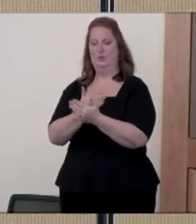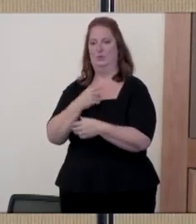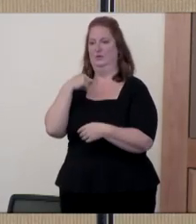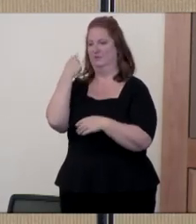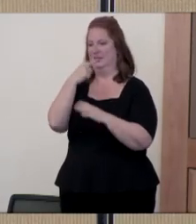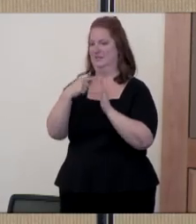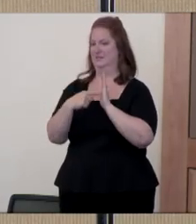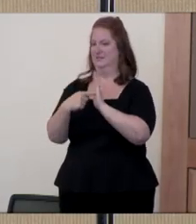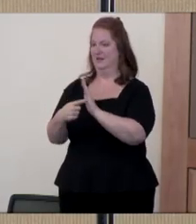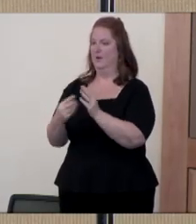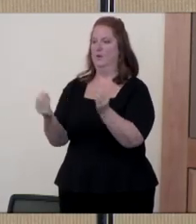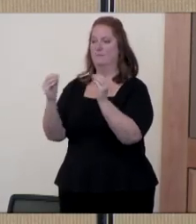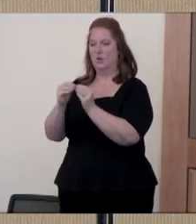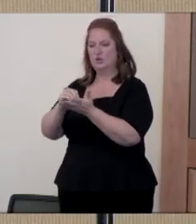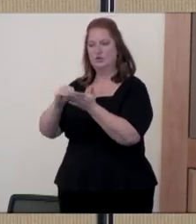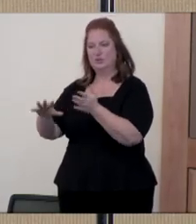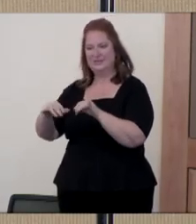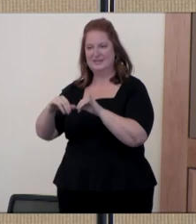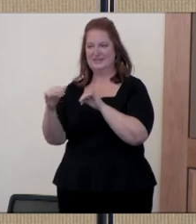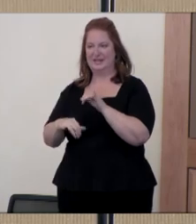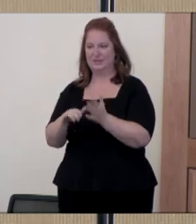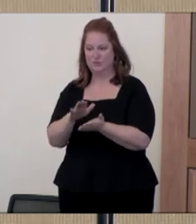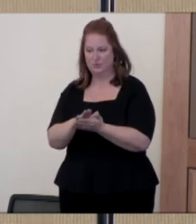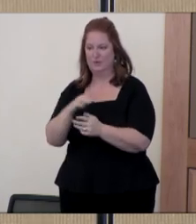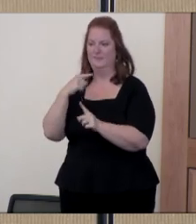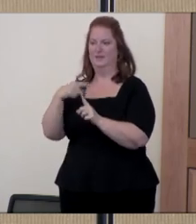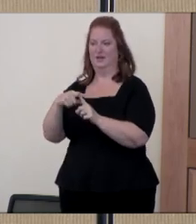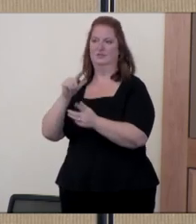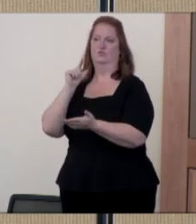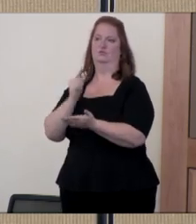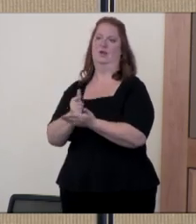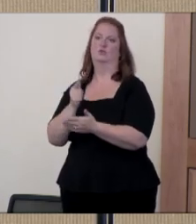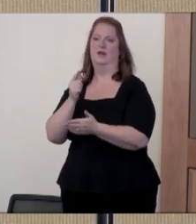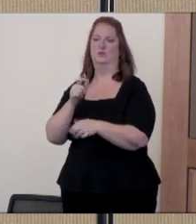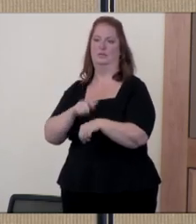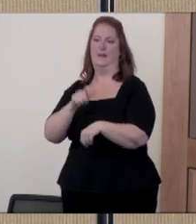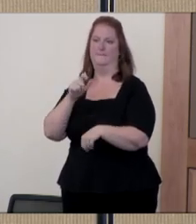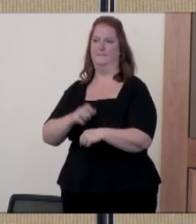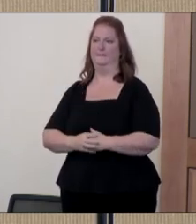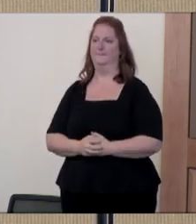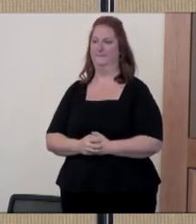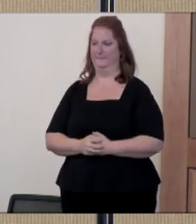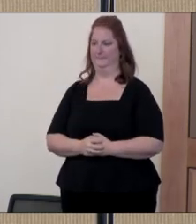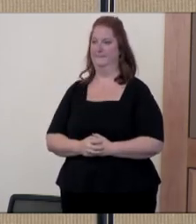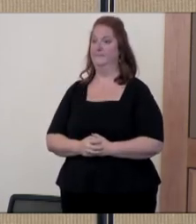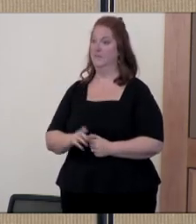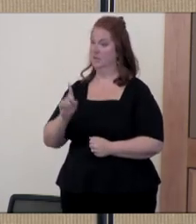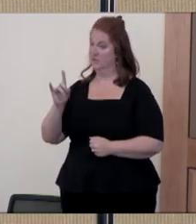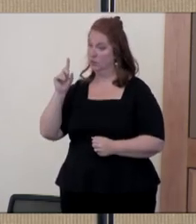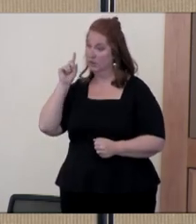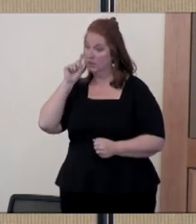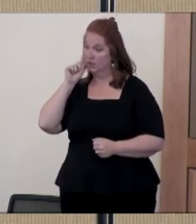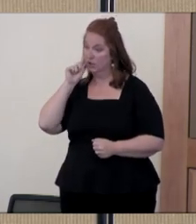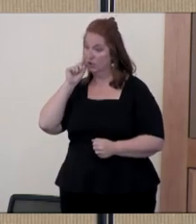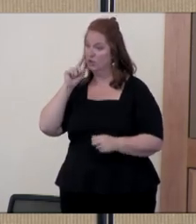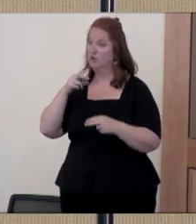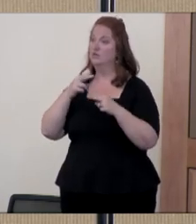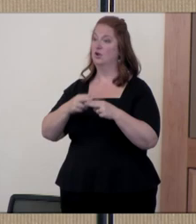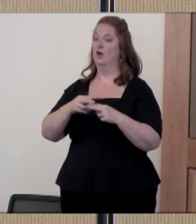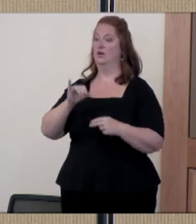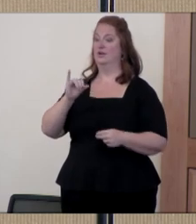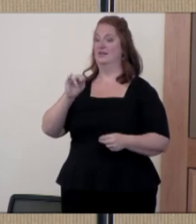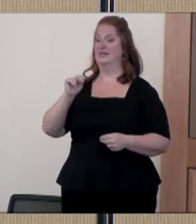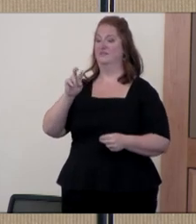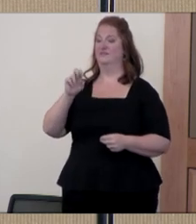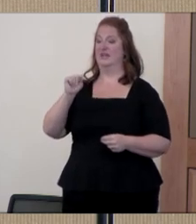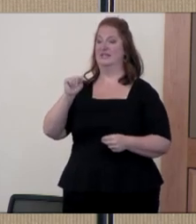that more students can stay in school and graduate on time. You've heard of it. It's the Invest in Me